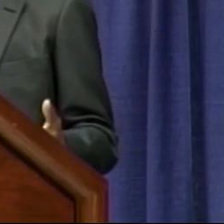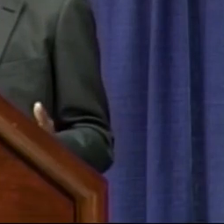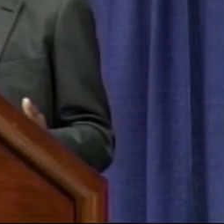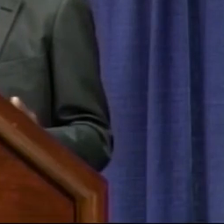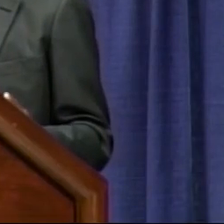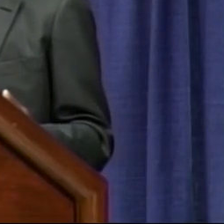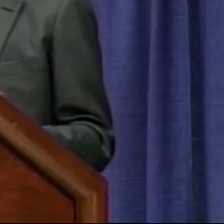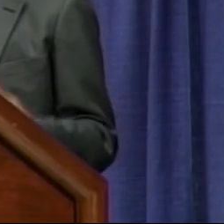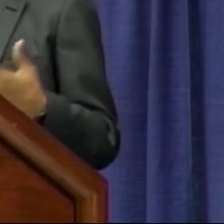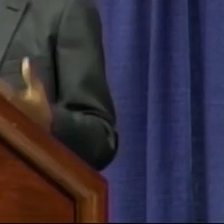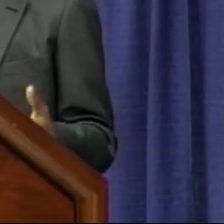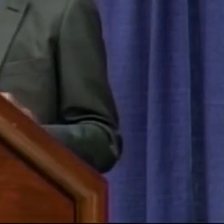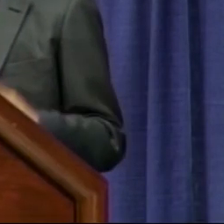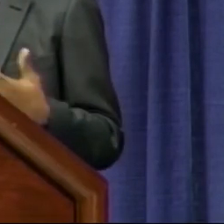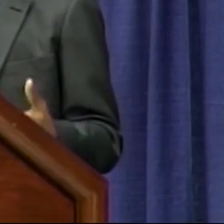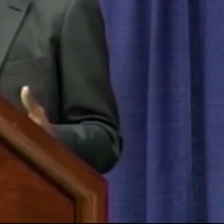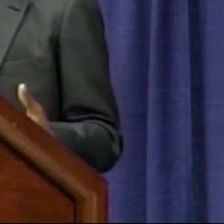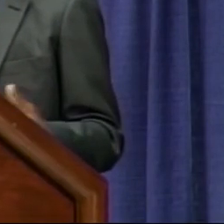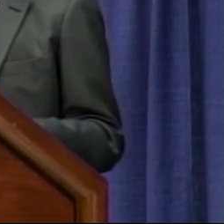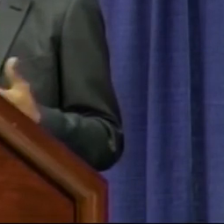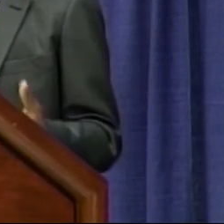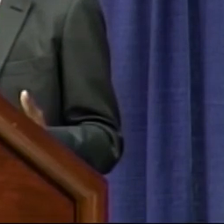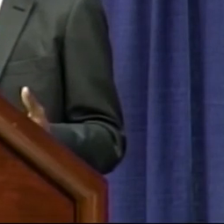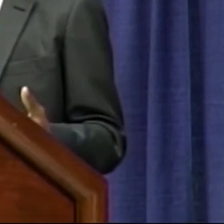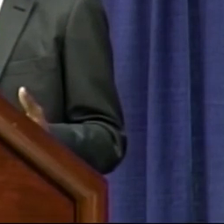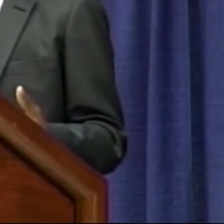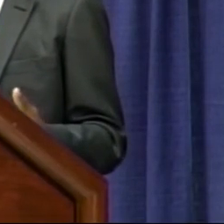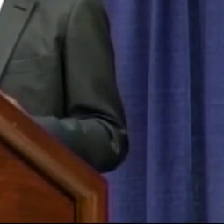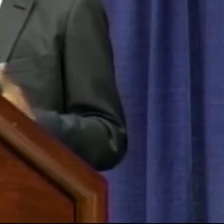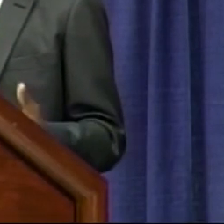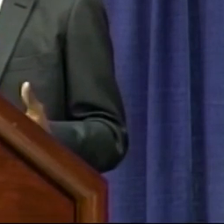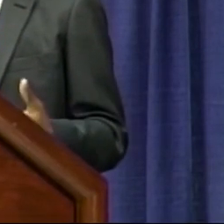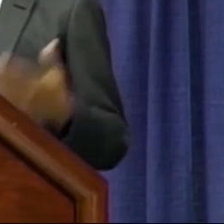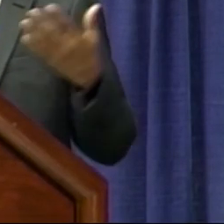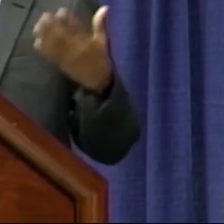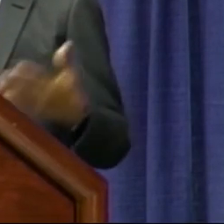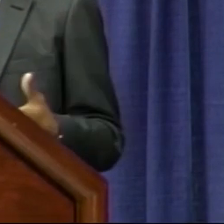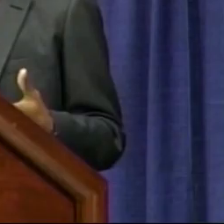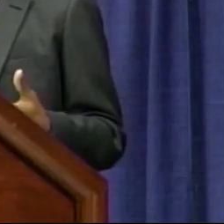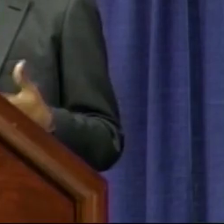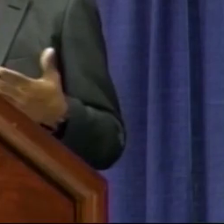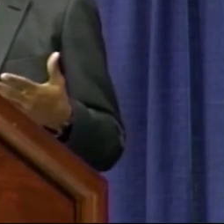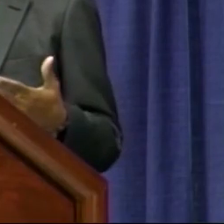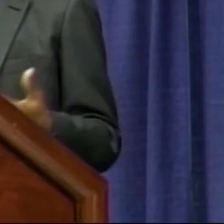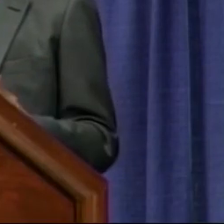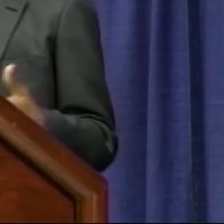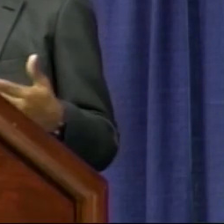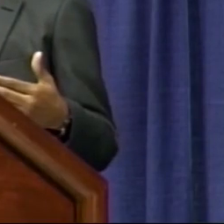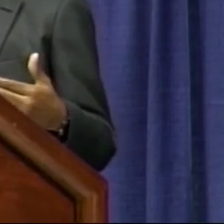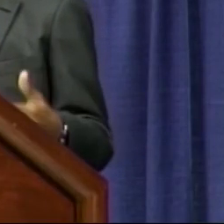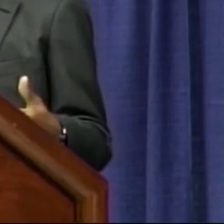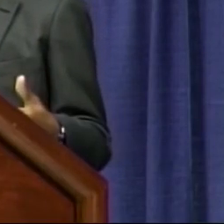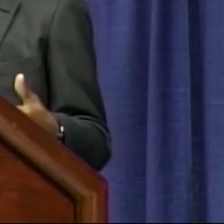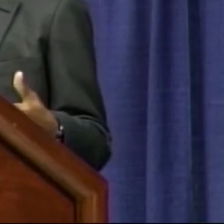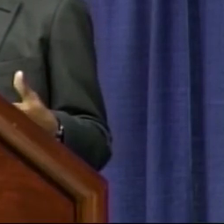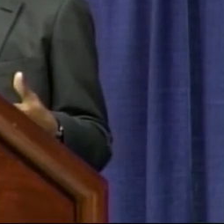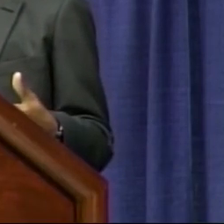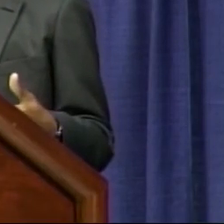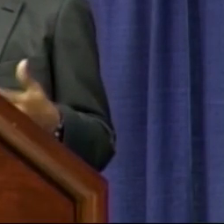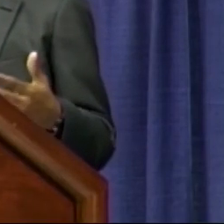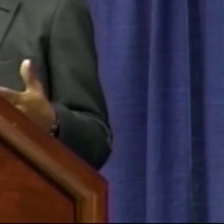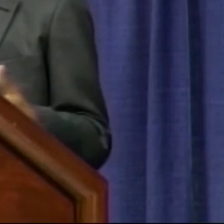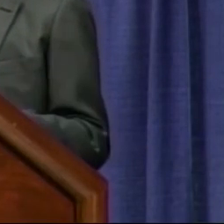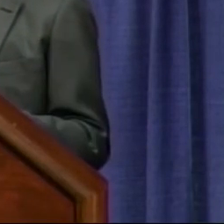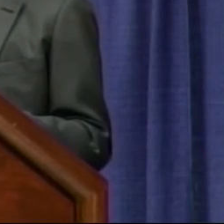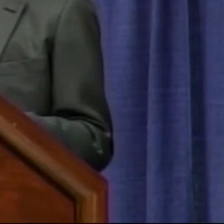not manufactured in Barbados, again, that slows investment, that slows production. So the two main areas seem to be in agricultural